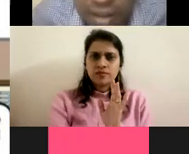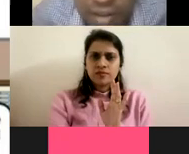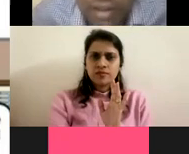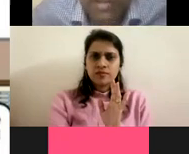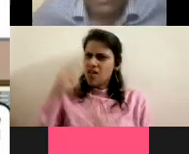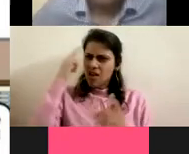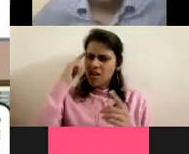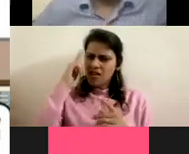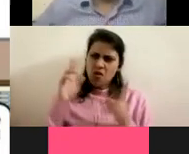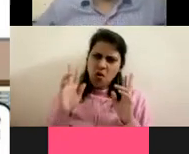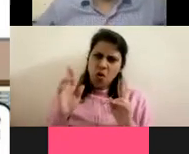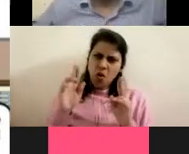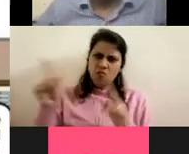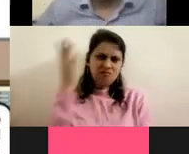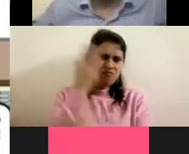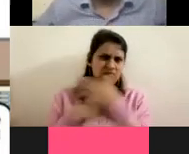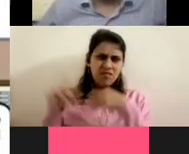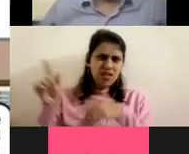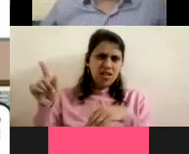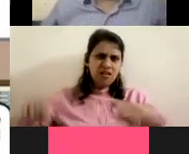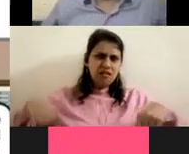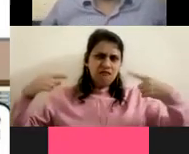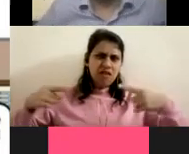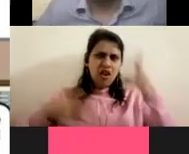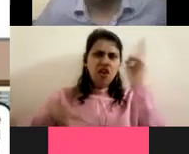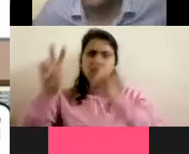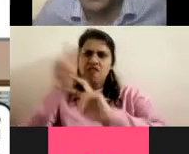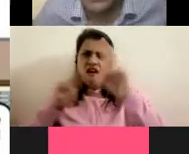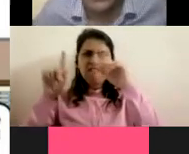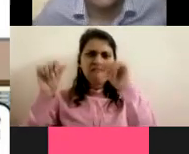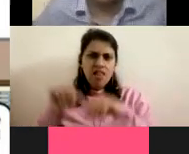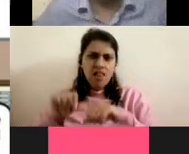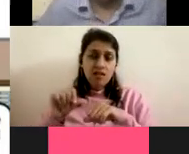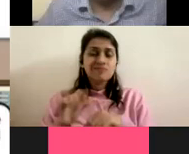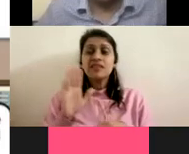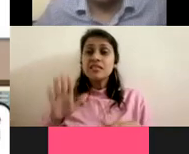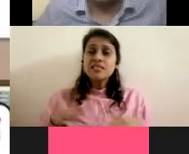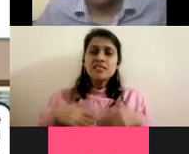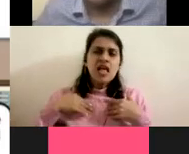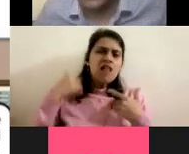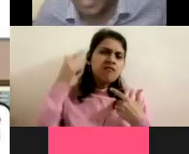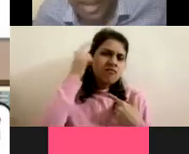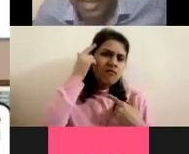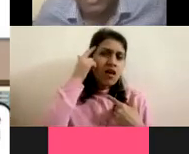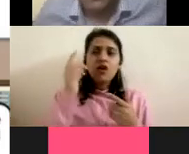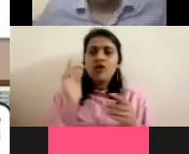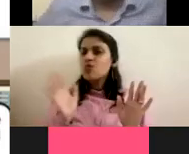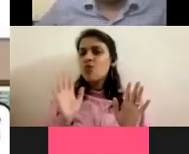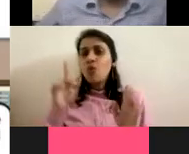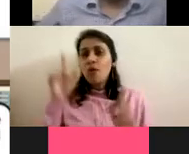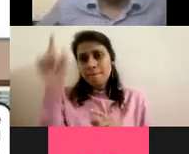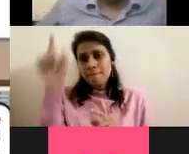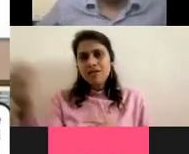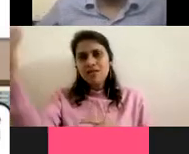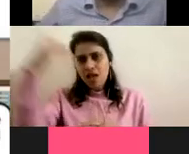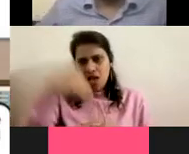hai you wo assume mat kijiyega ha ek jaise shubham ne kaha hai ki jab ye banda job ke liye aaya hai to ye sab